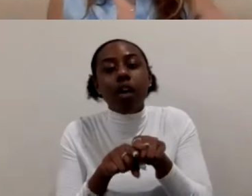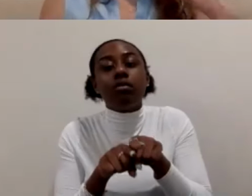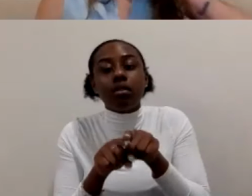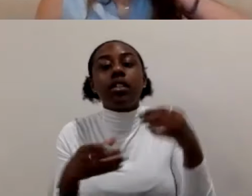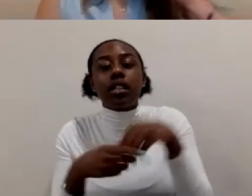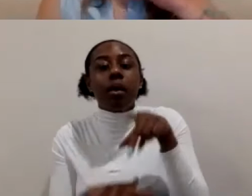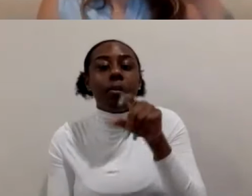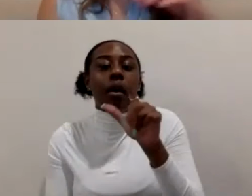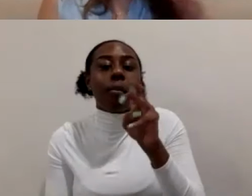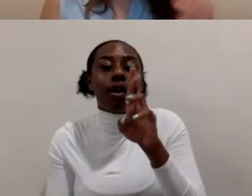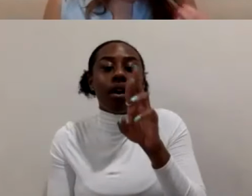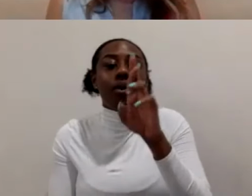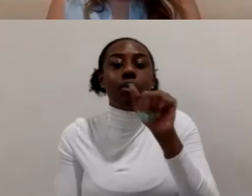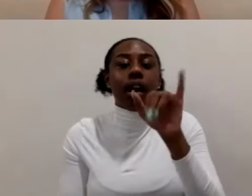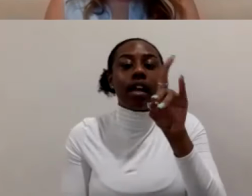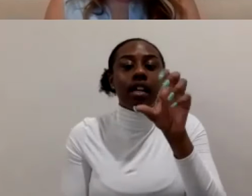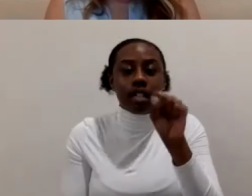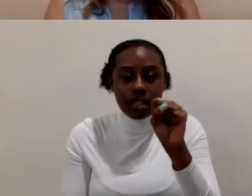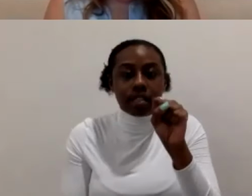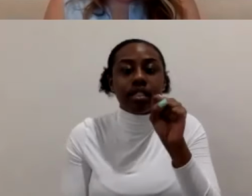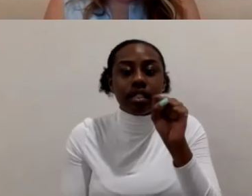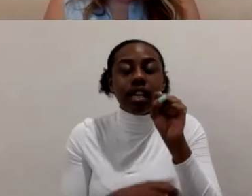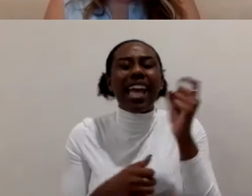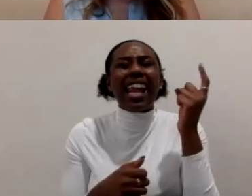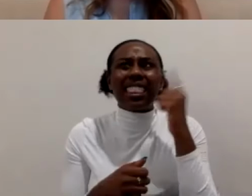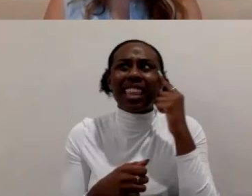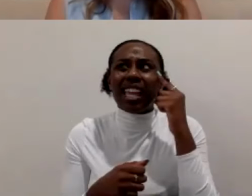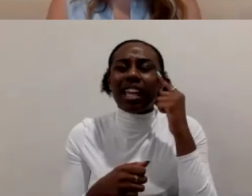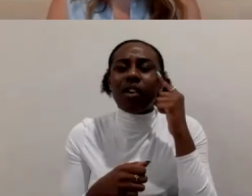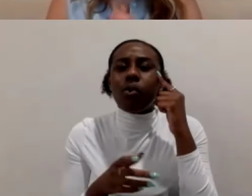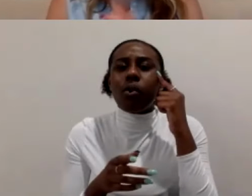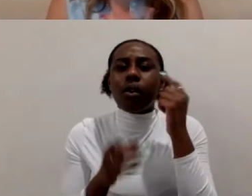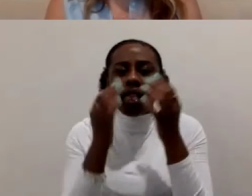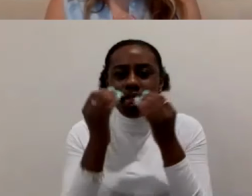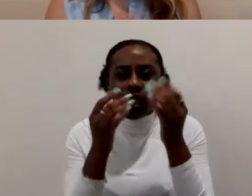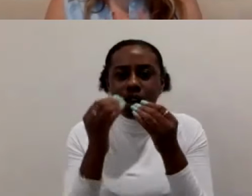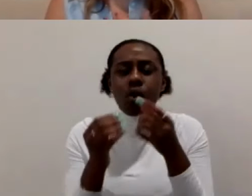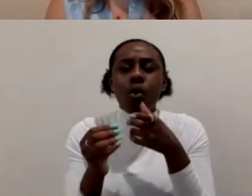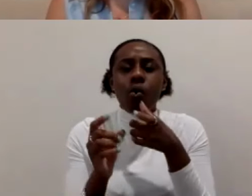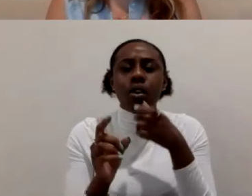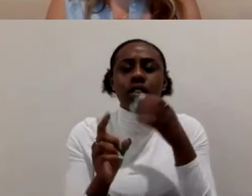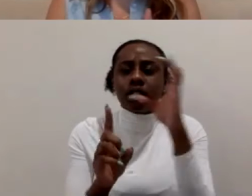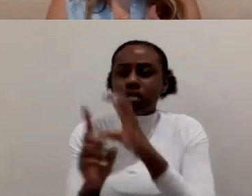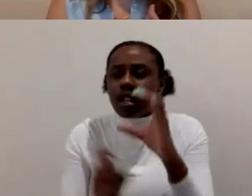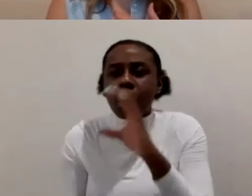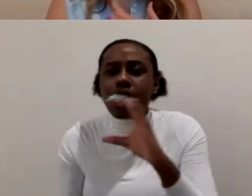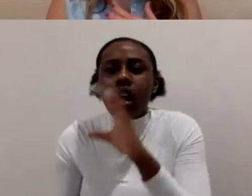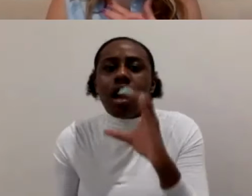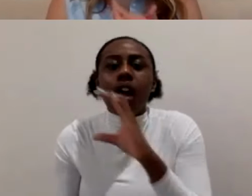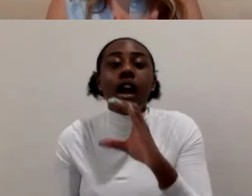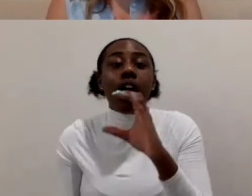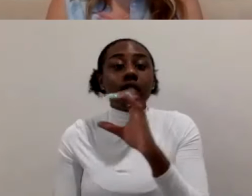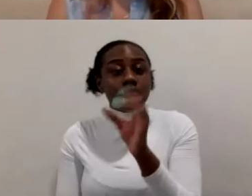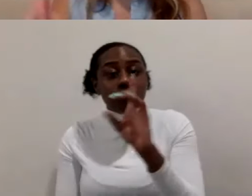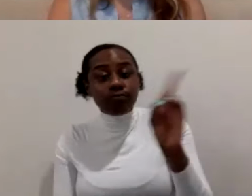I think, you know, when we think about who it targeted a lot of immigrants and leftists. And